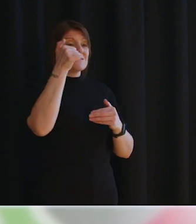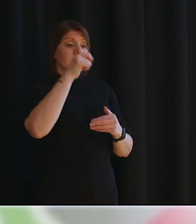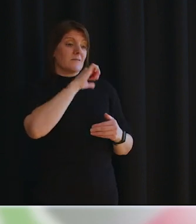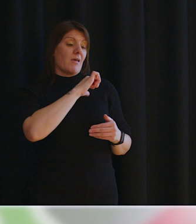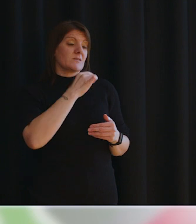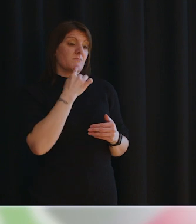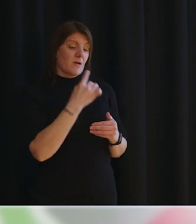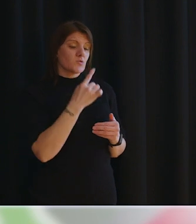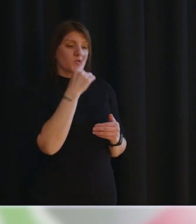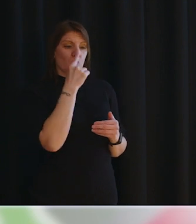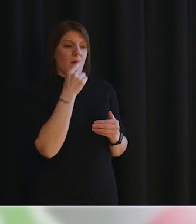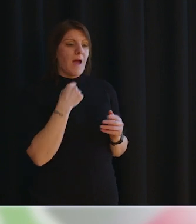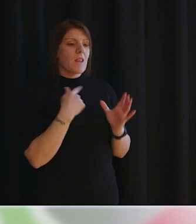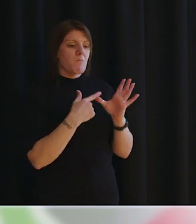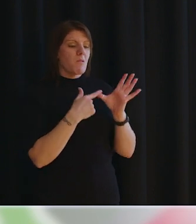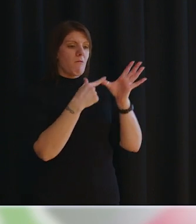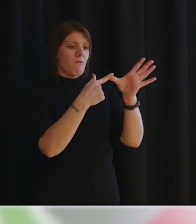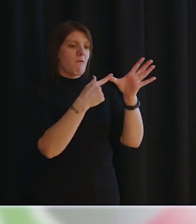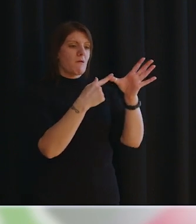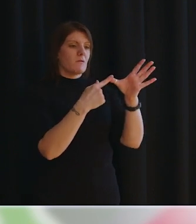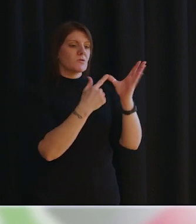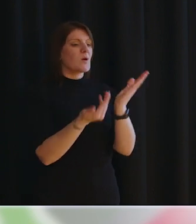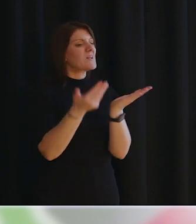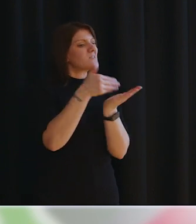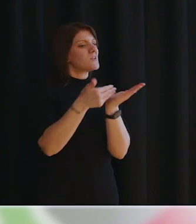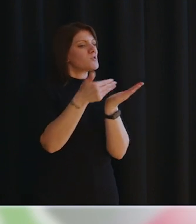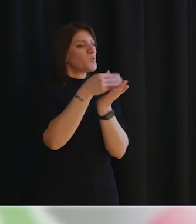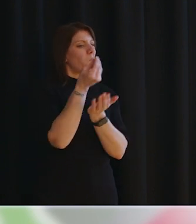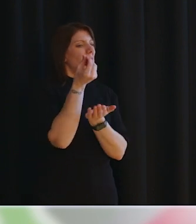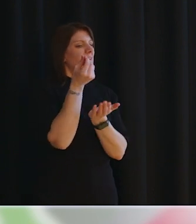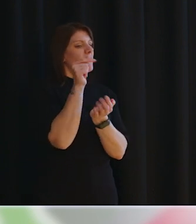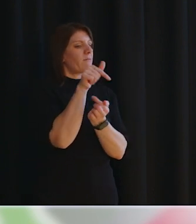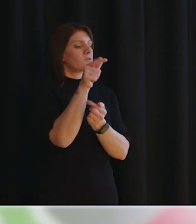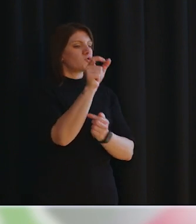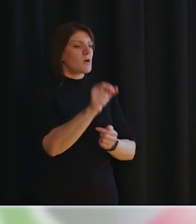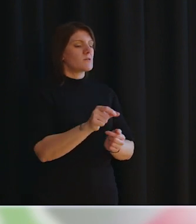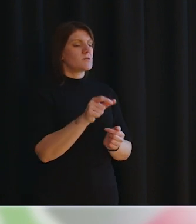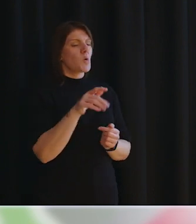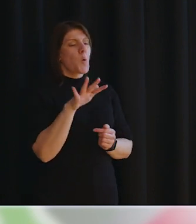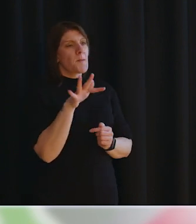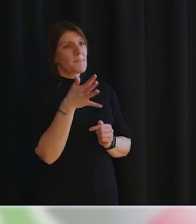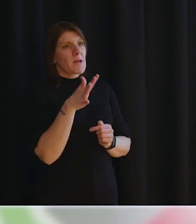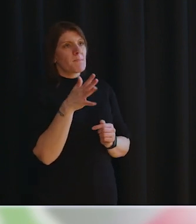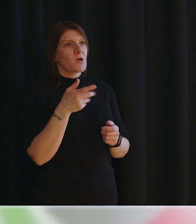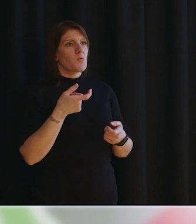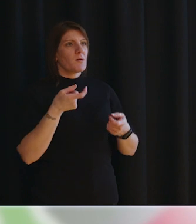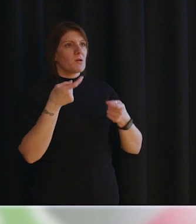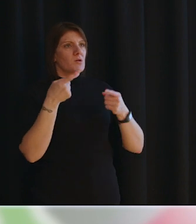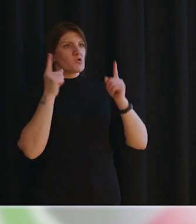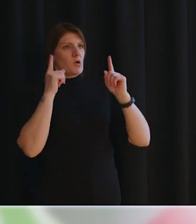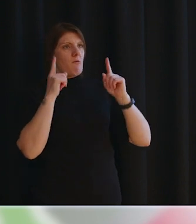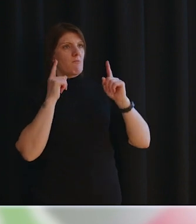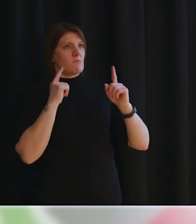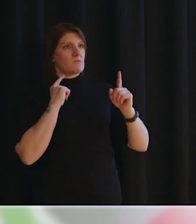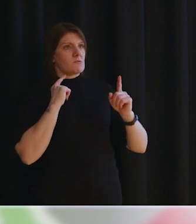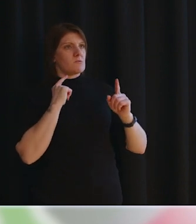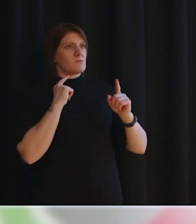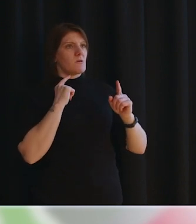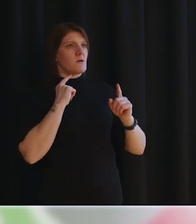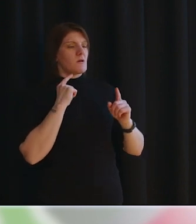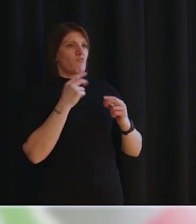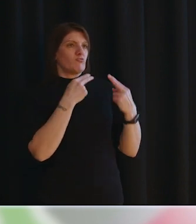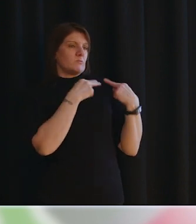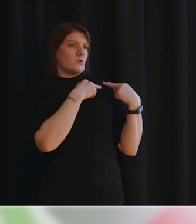that. So you might be in charge of that budget and spending that